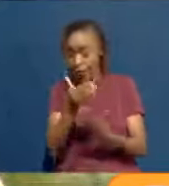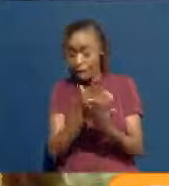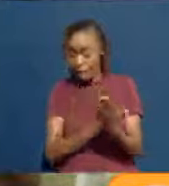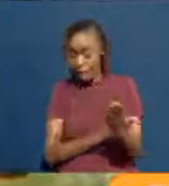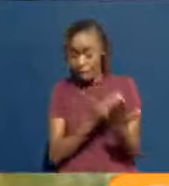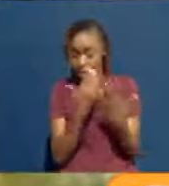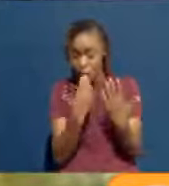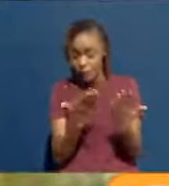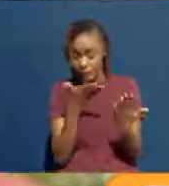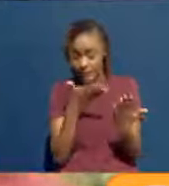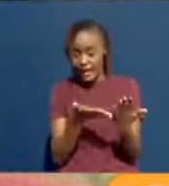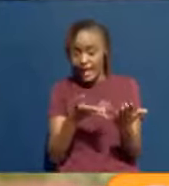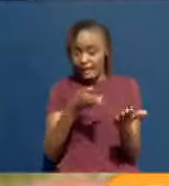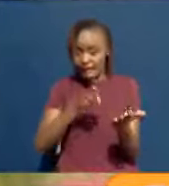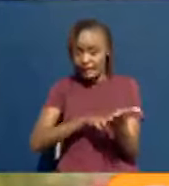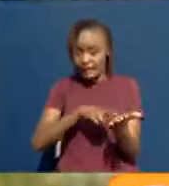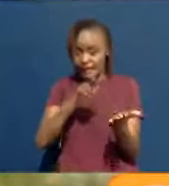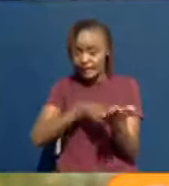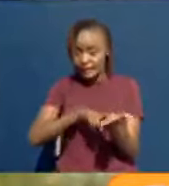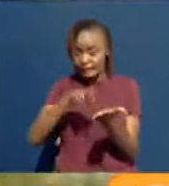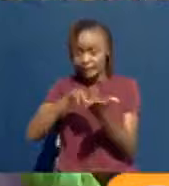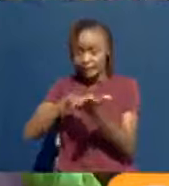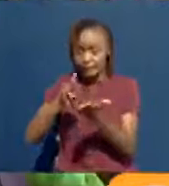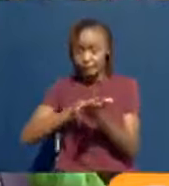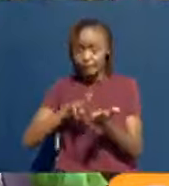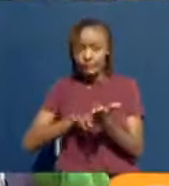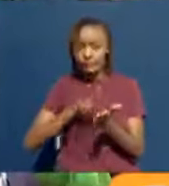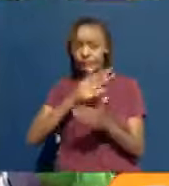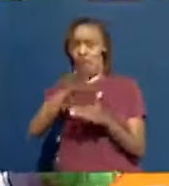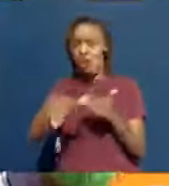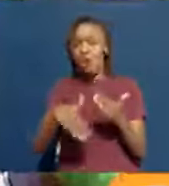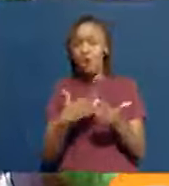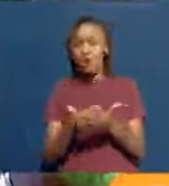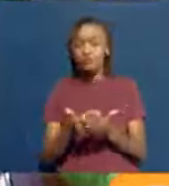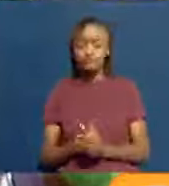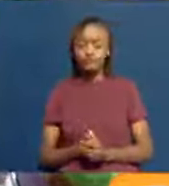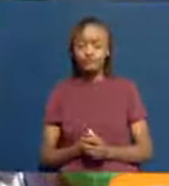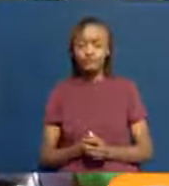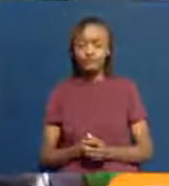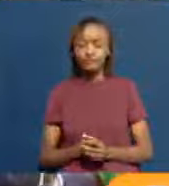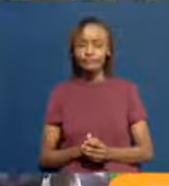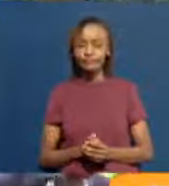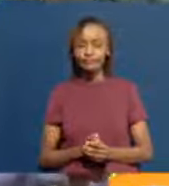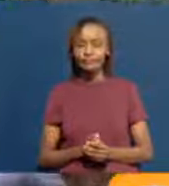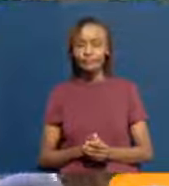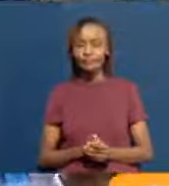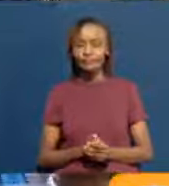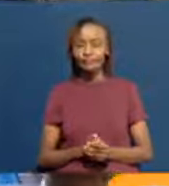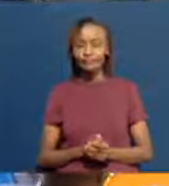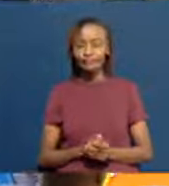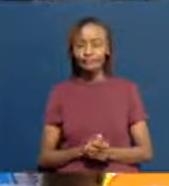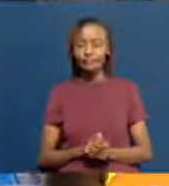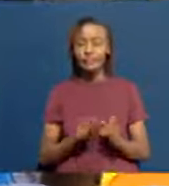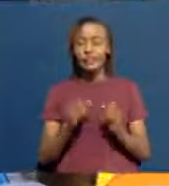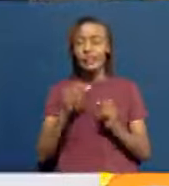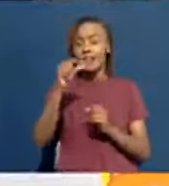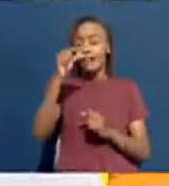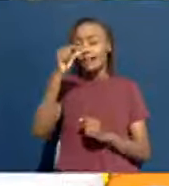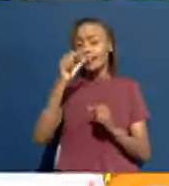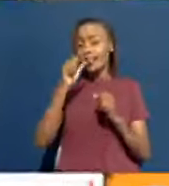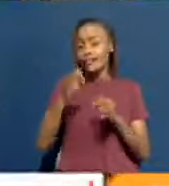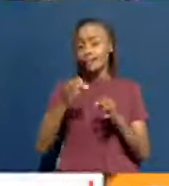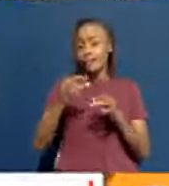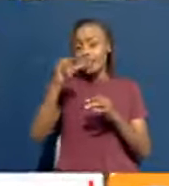tuhakikishe imeenda katika kila kijiji. The continuity of a government is a strong party. Na ndio